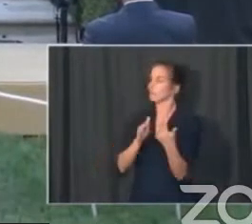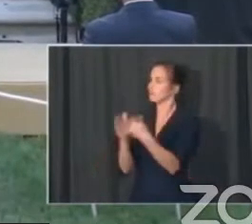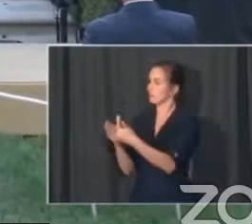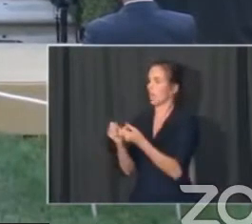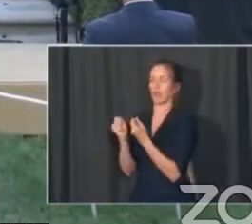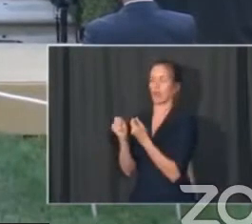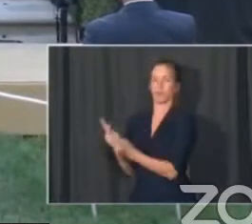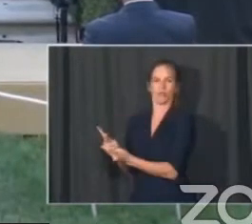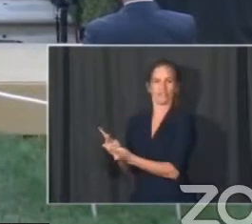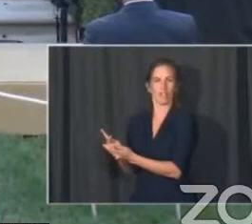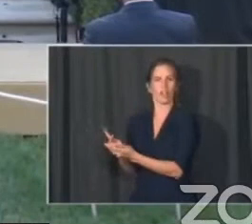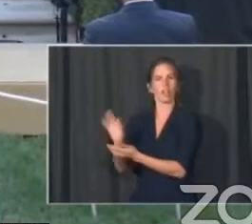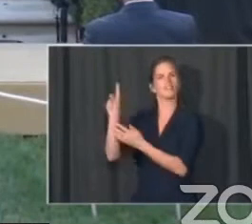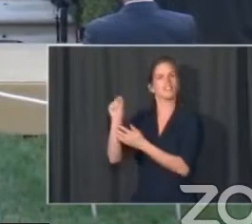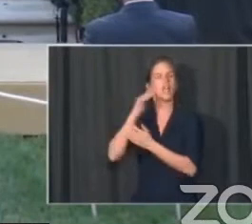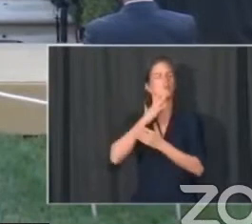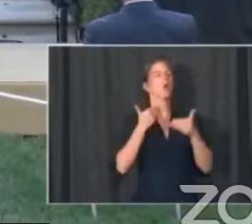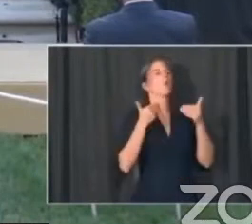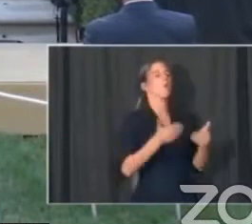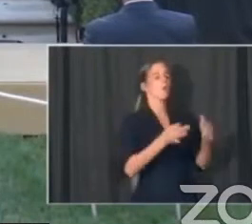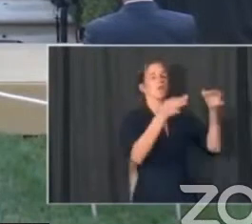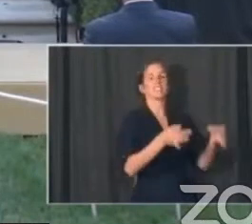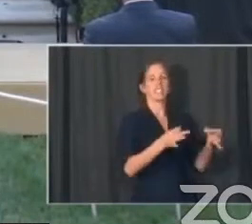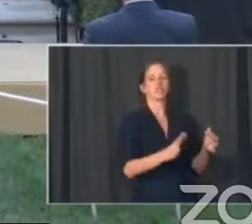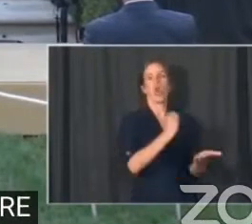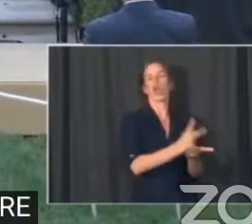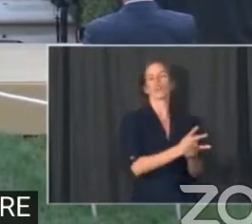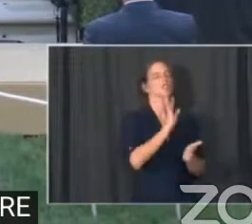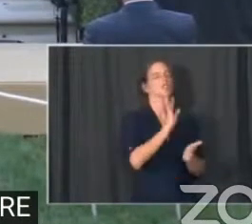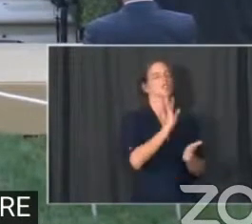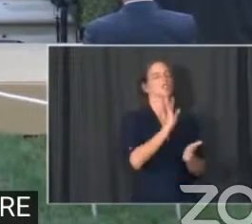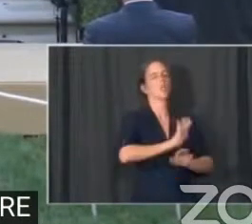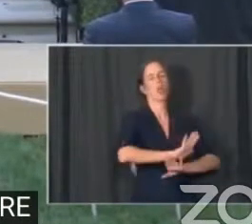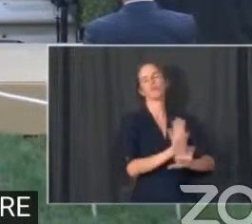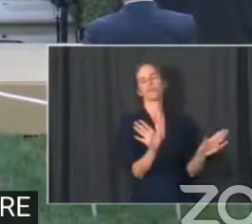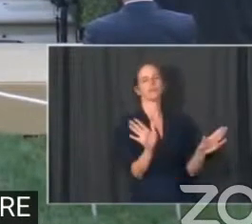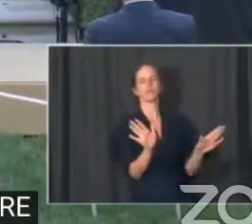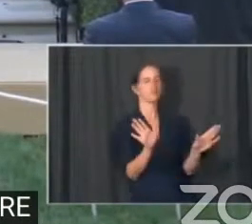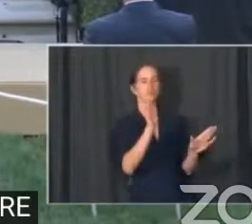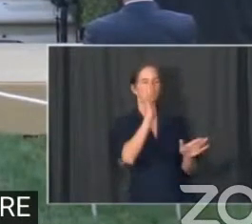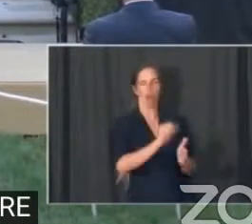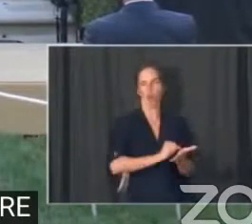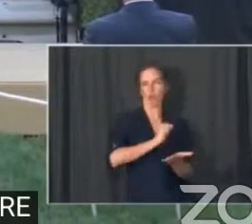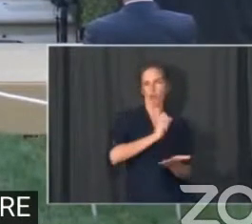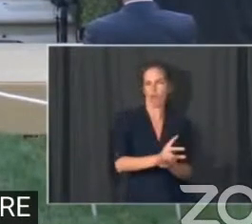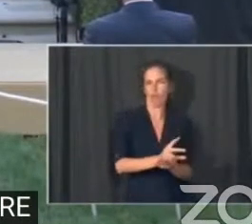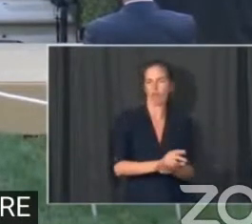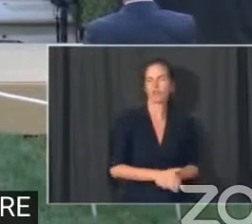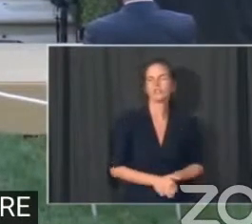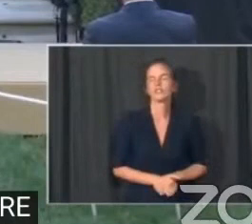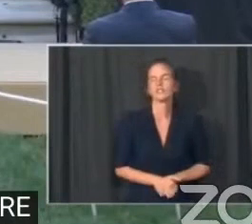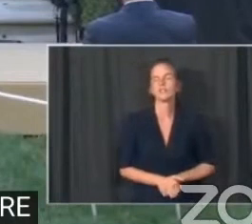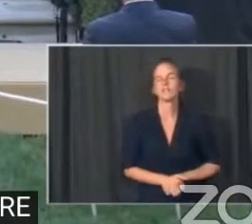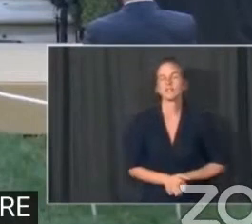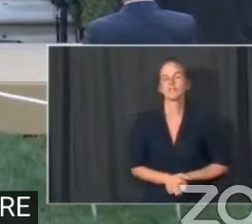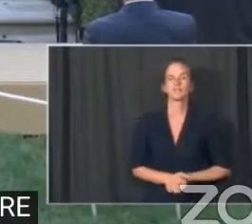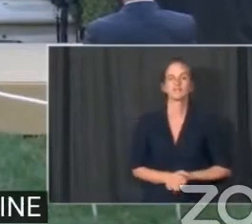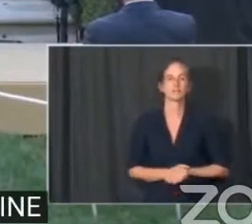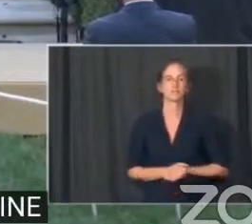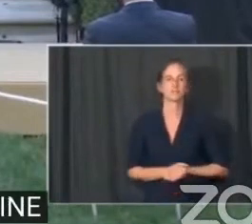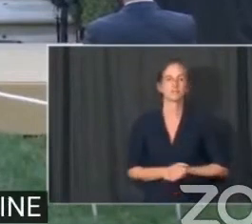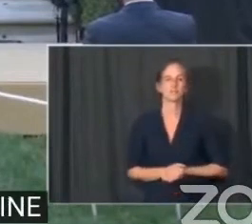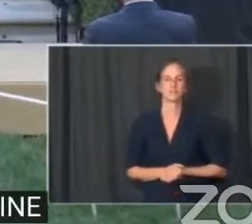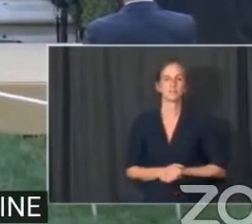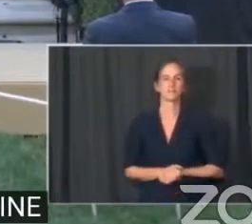then make its decision to either authorize the vaccine or not authorize it. Todo el mundo. On that basis,